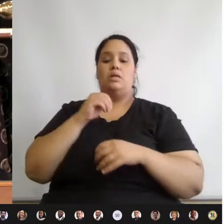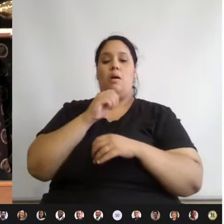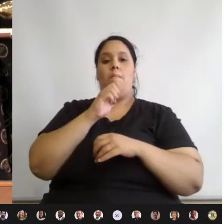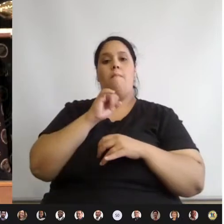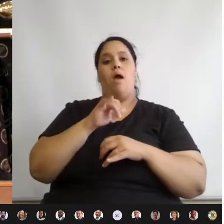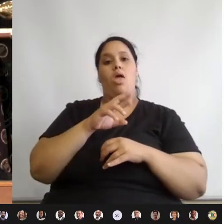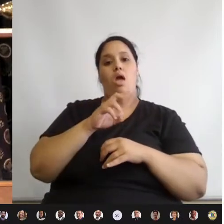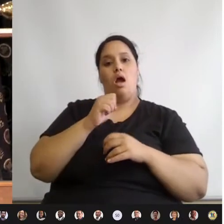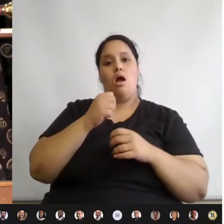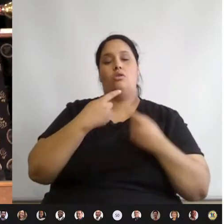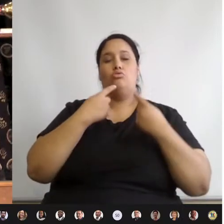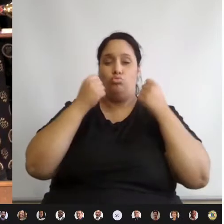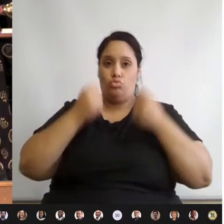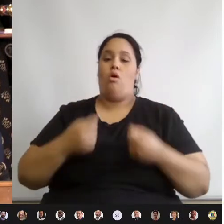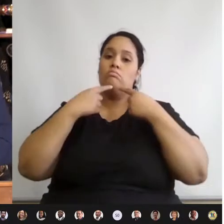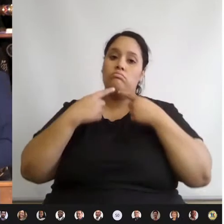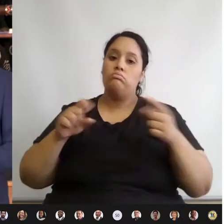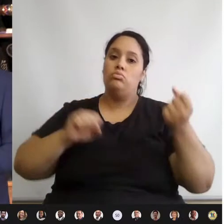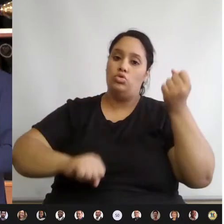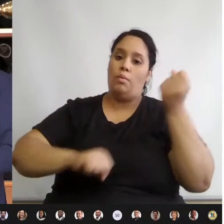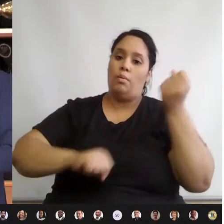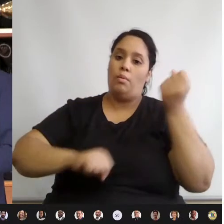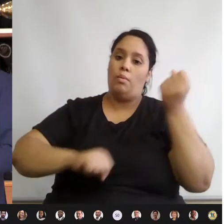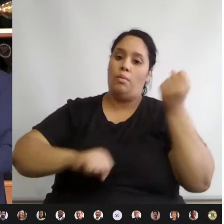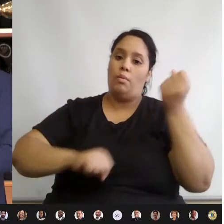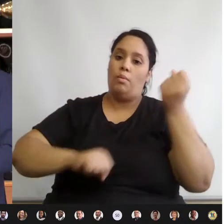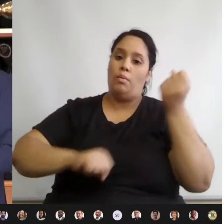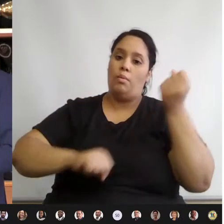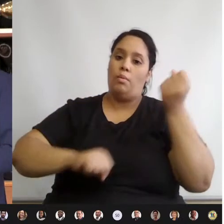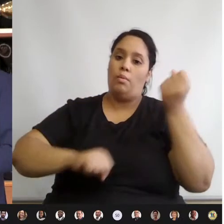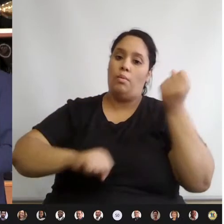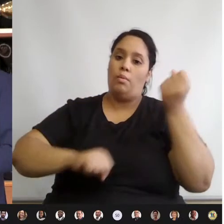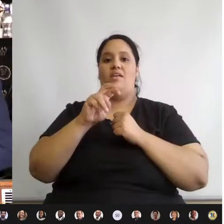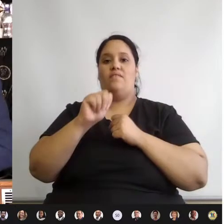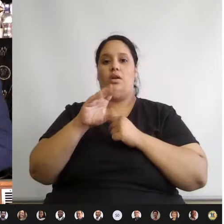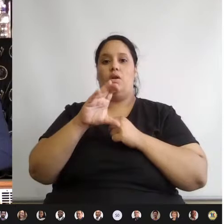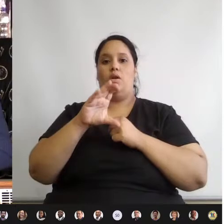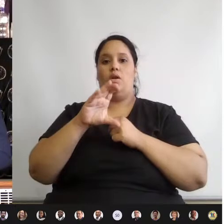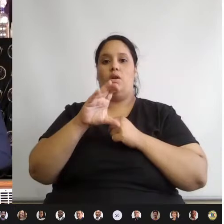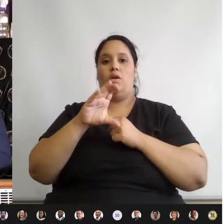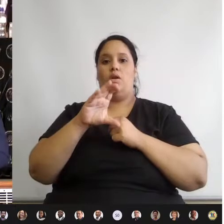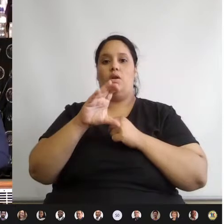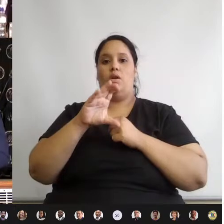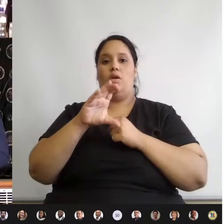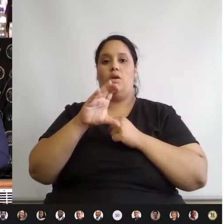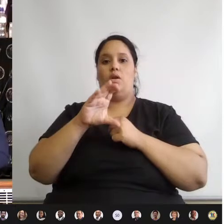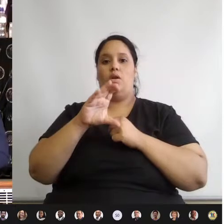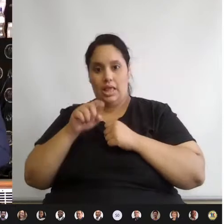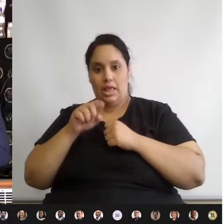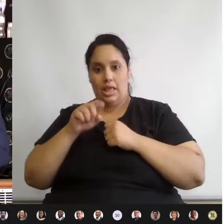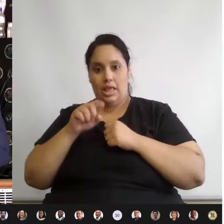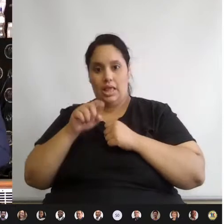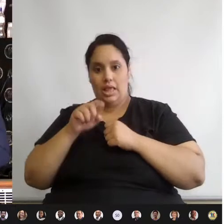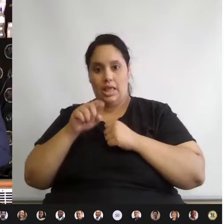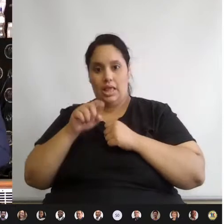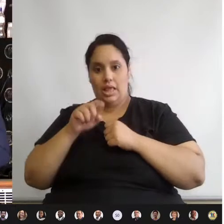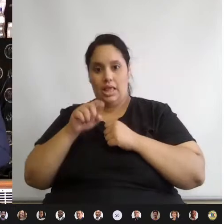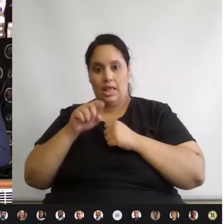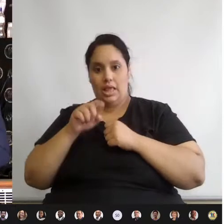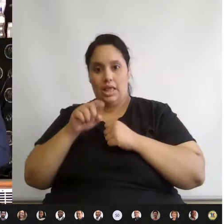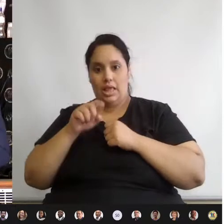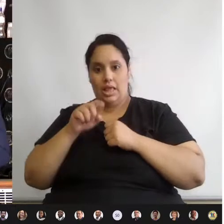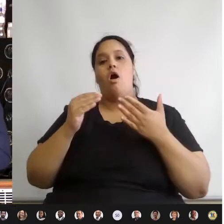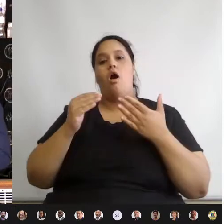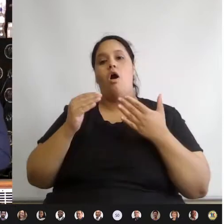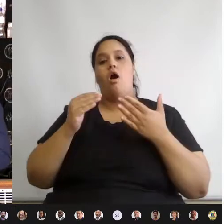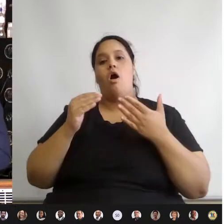statements supporting Mr. Ivan Kluti. Mr. Ivan Kluti, you will remember, he was part of a